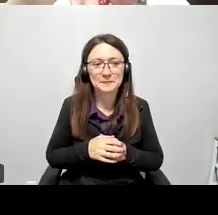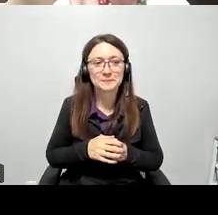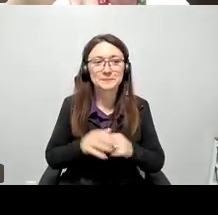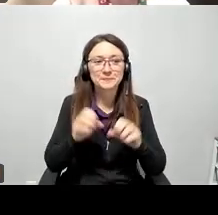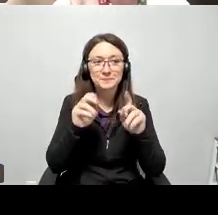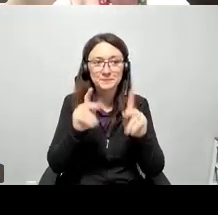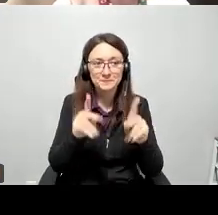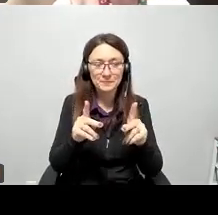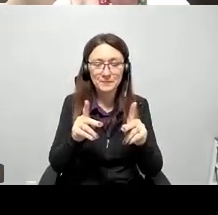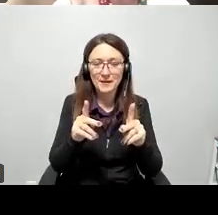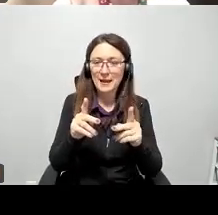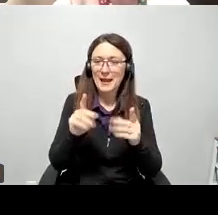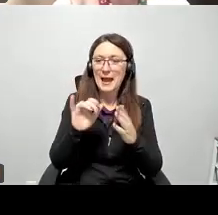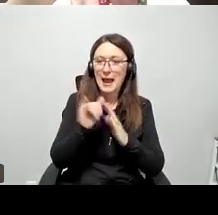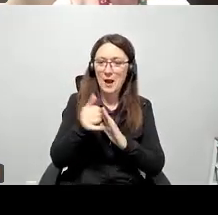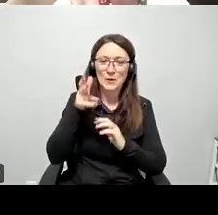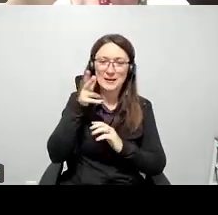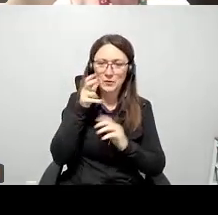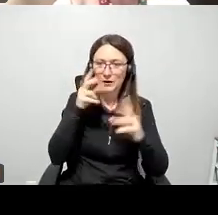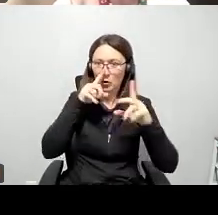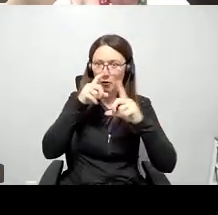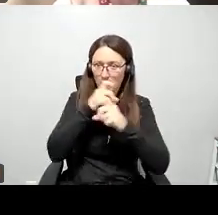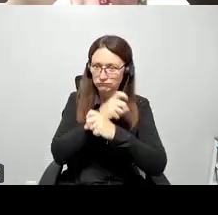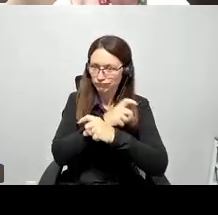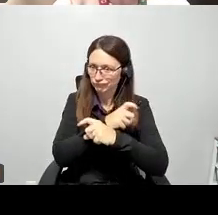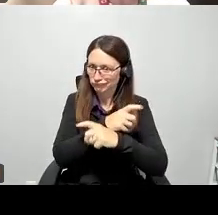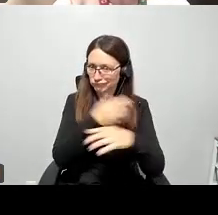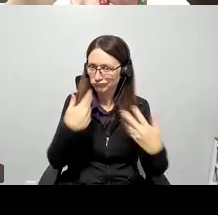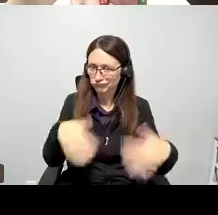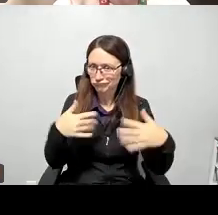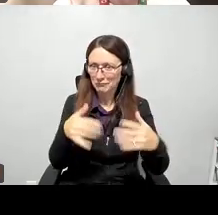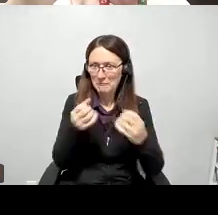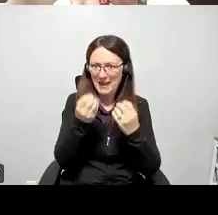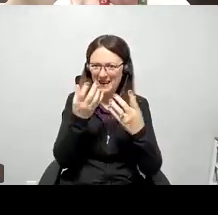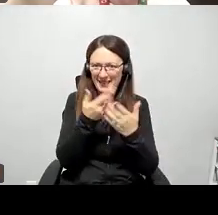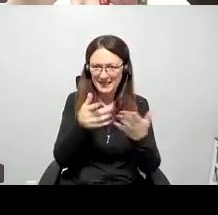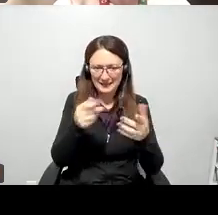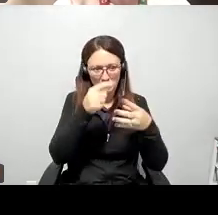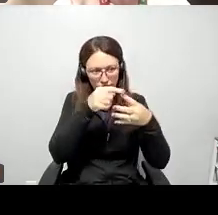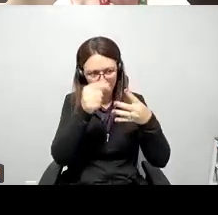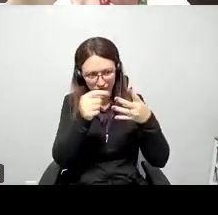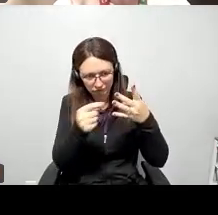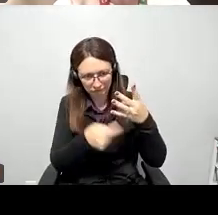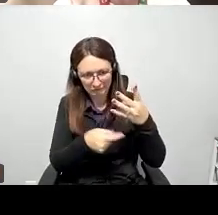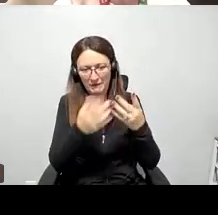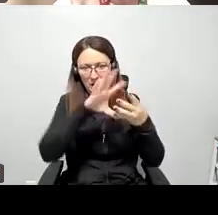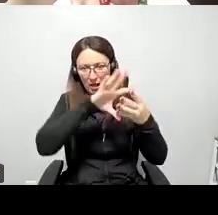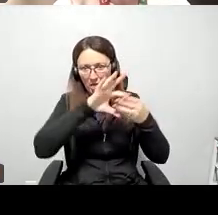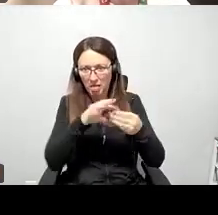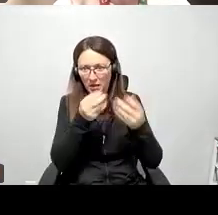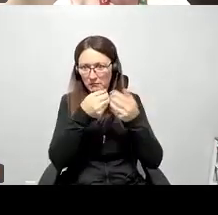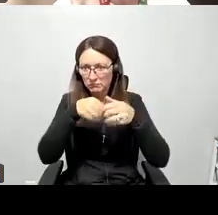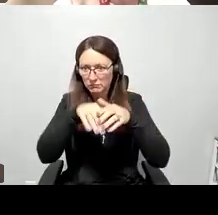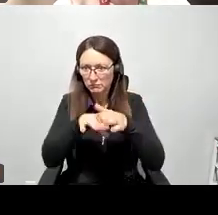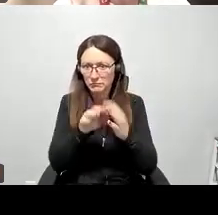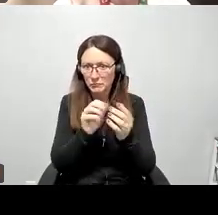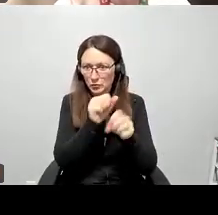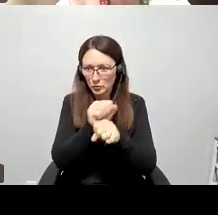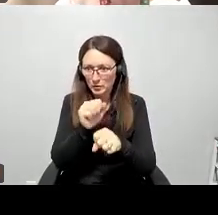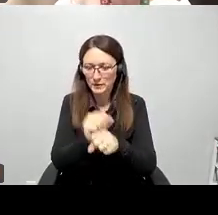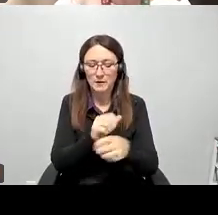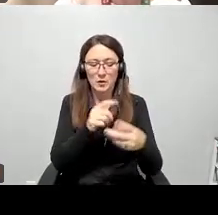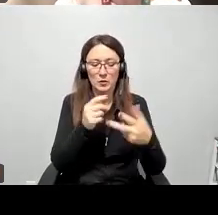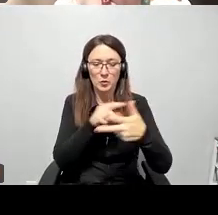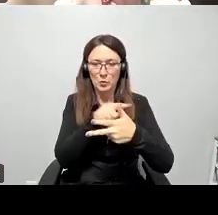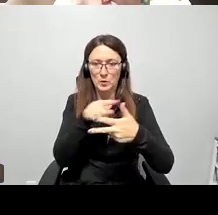So hearing is a really complex process, and lots of things have to go right for all of this to work. But it first involves three parts